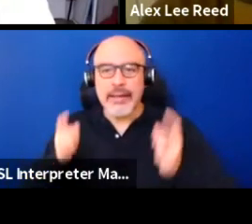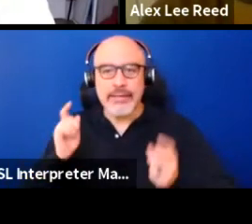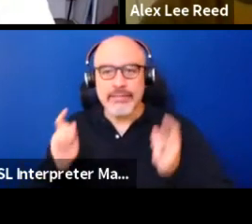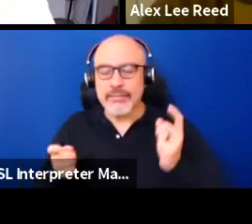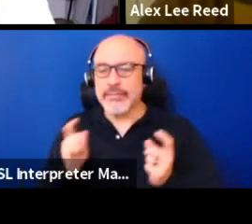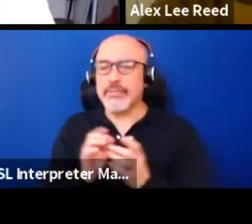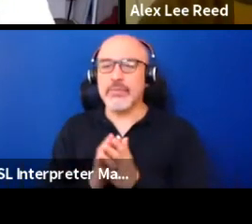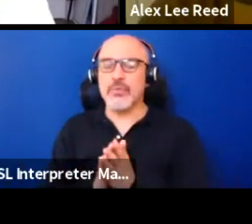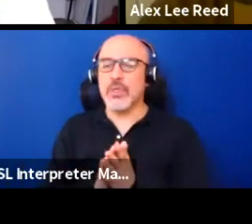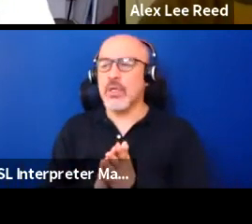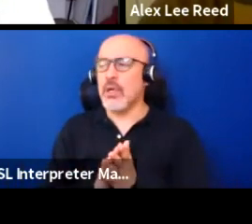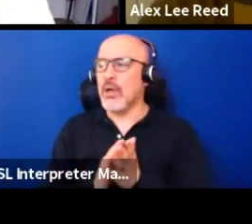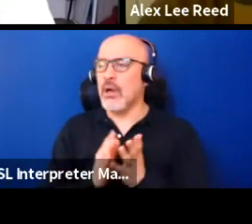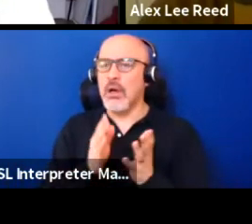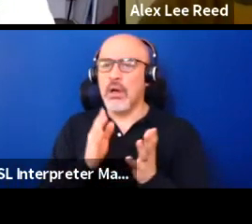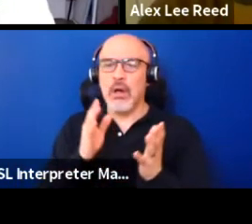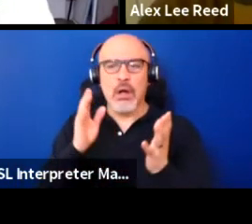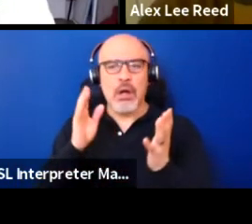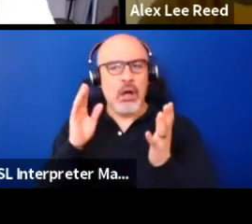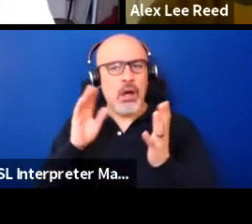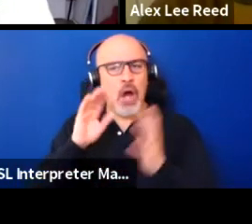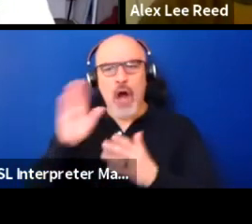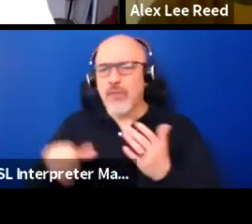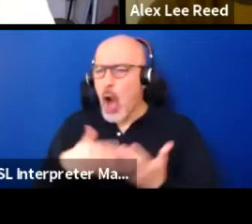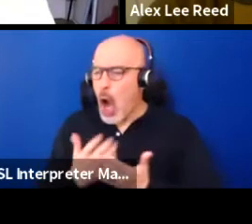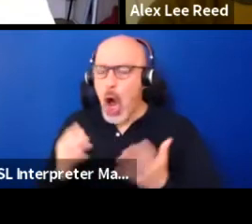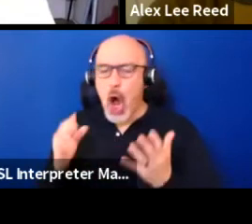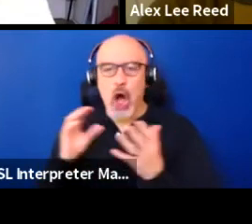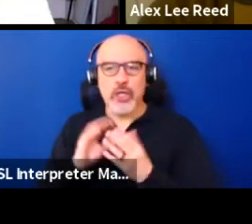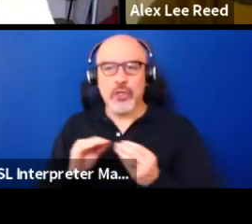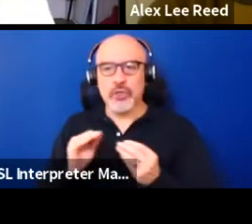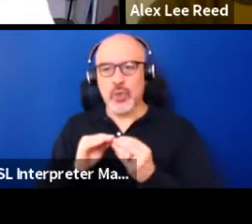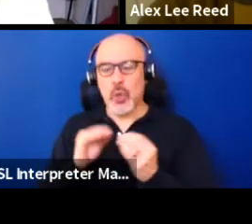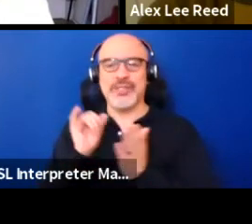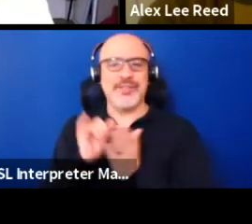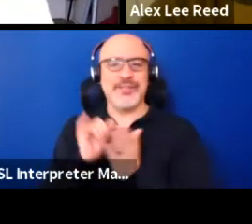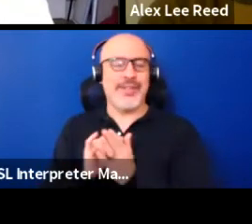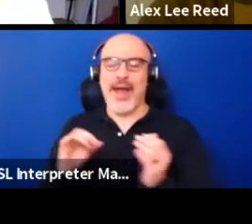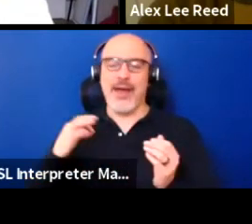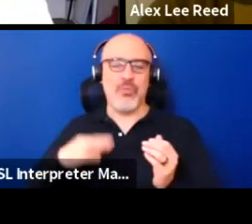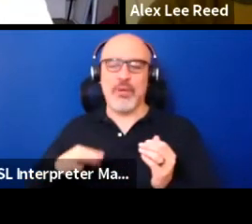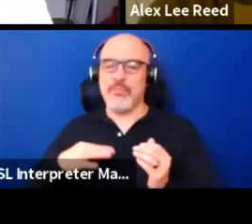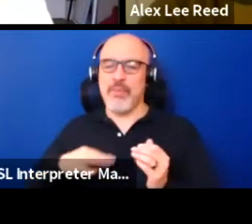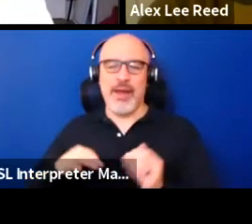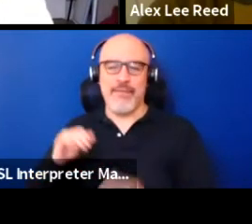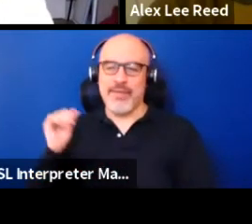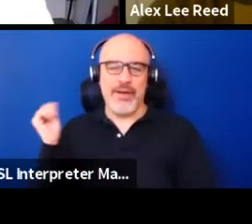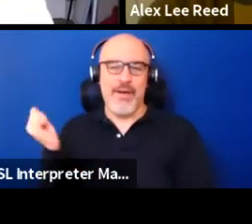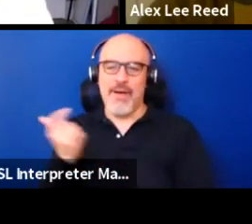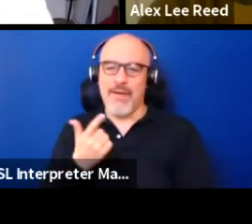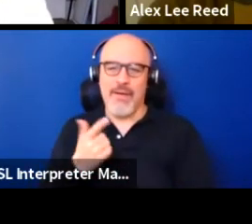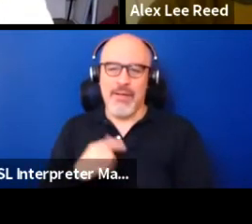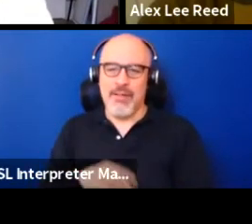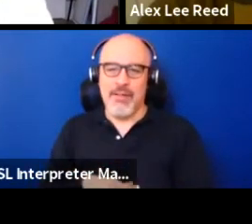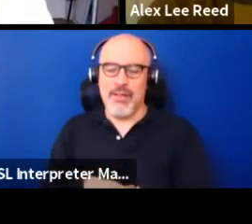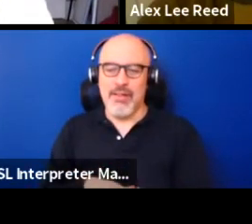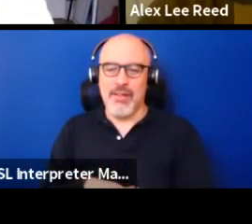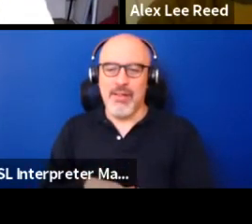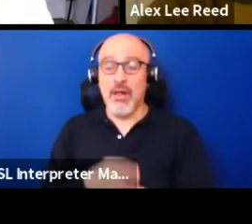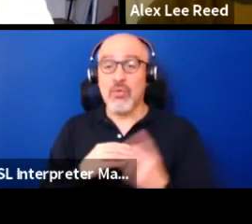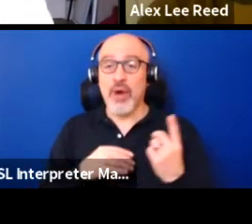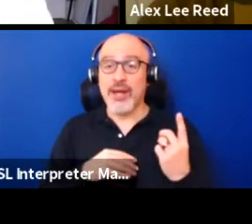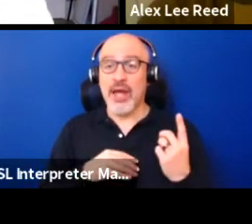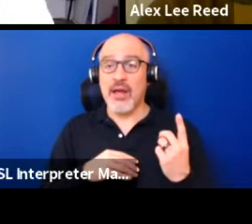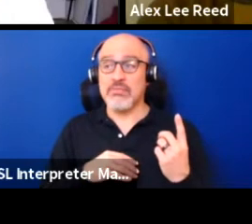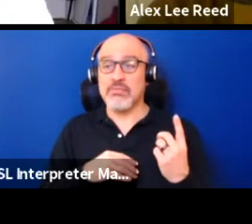mix of all stories, I think would benefit all of us. And right now we see one type of